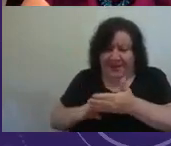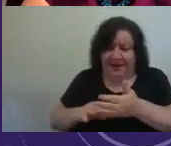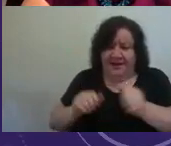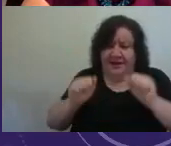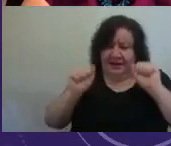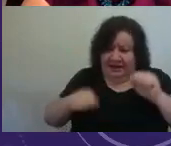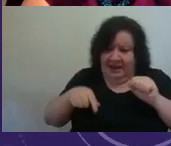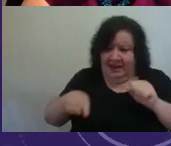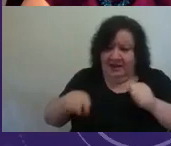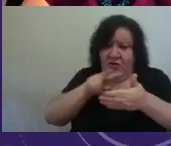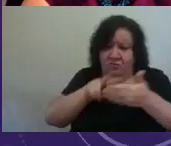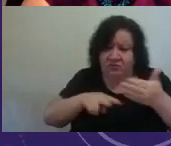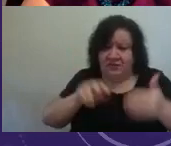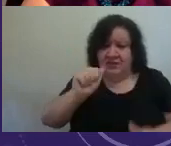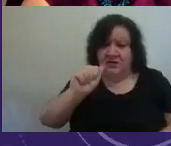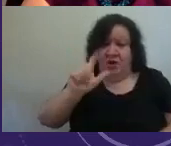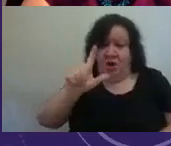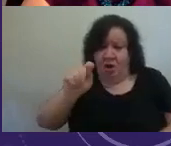confusing?